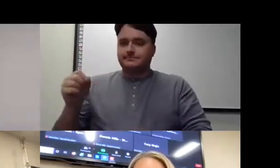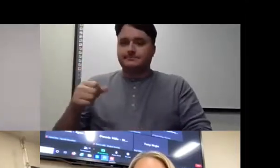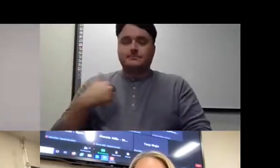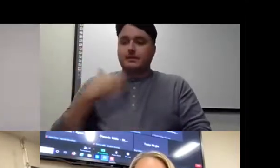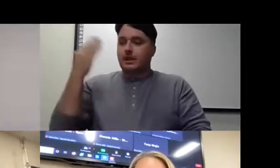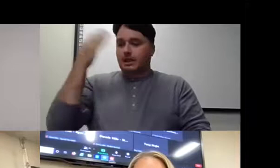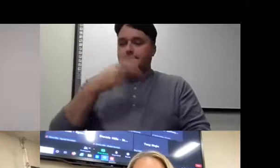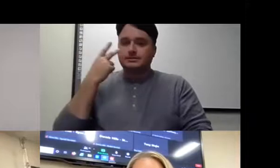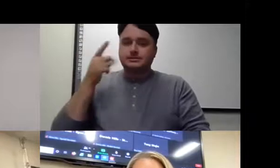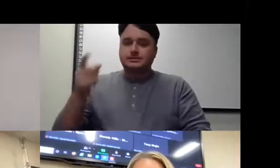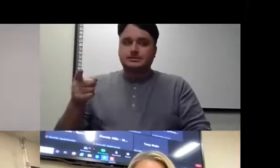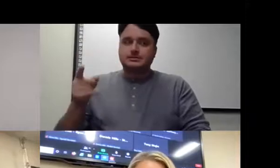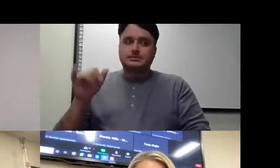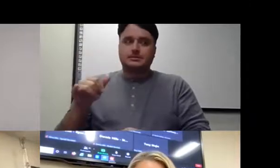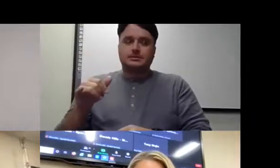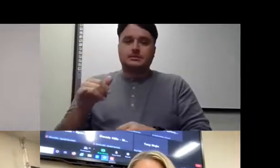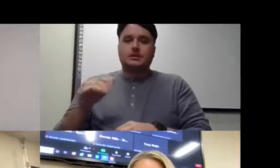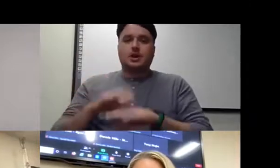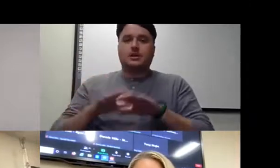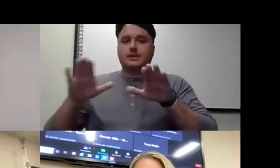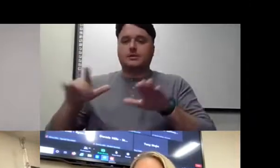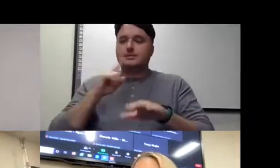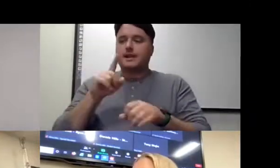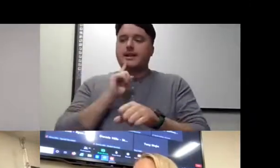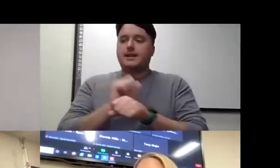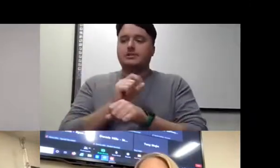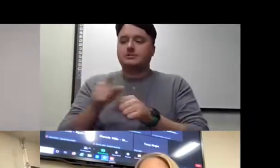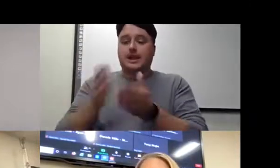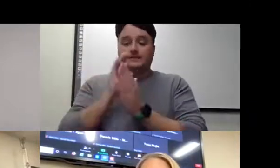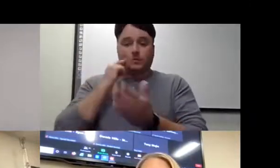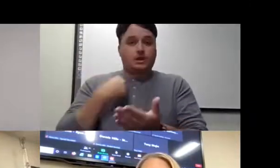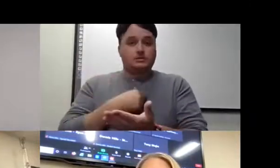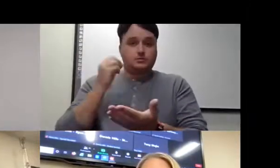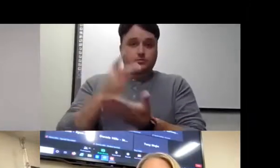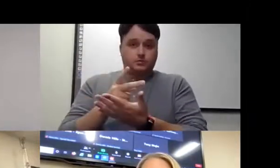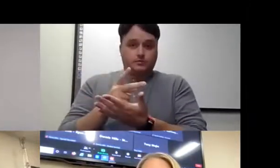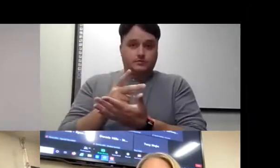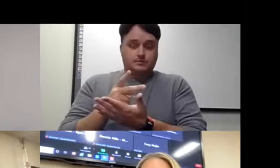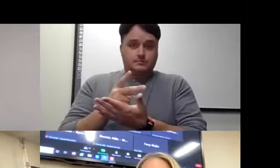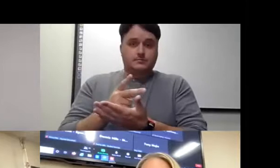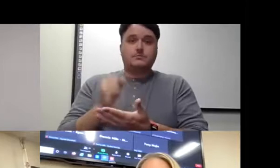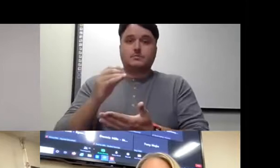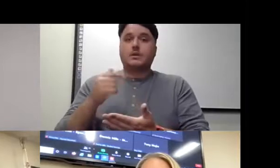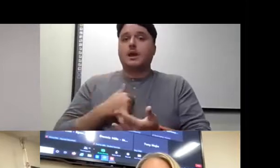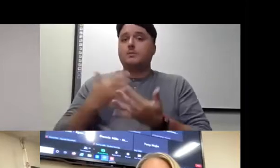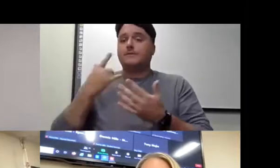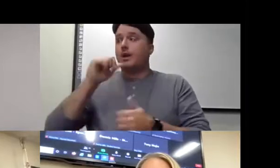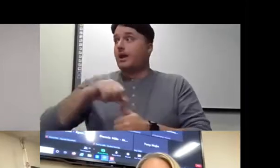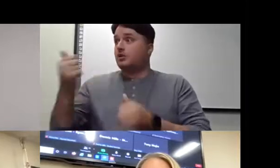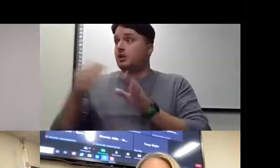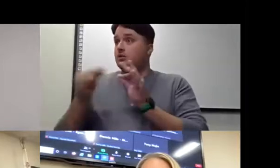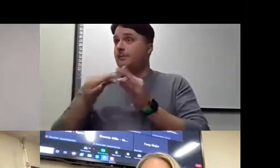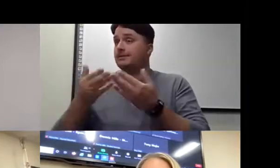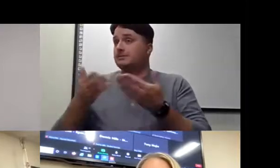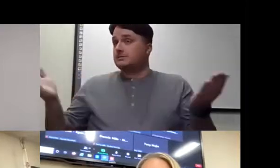there's usually a little V on the calendar, but this is actually asking for us to approve it. So, and I'm going to wait for other comments from many of